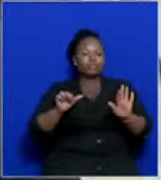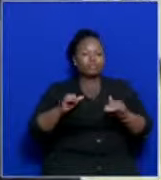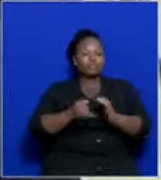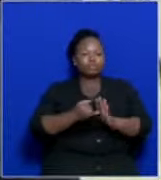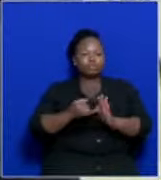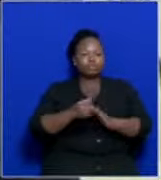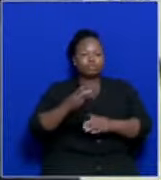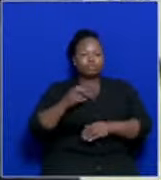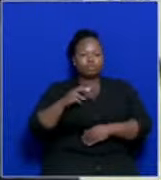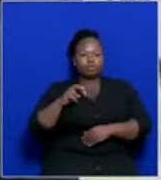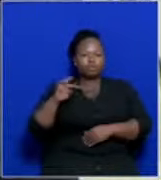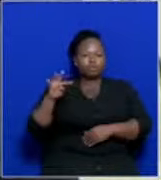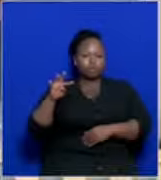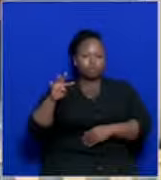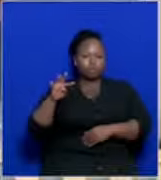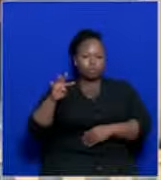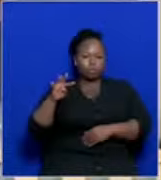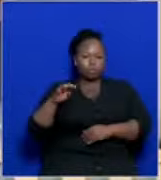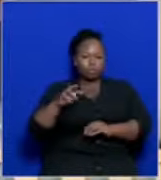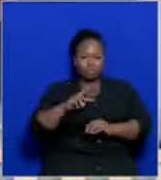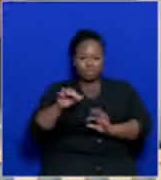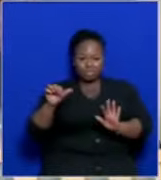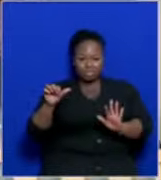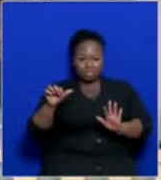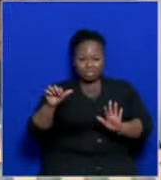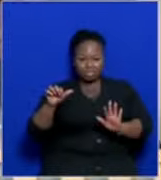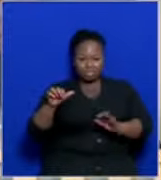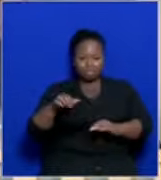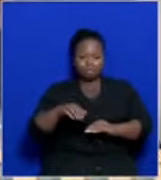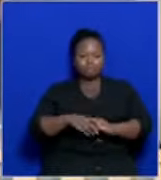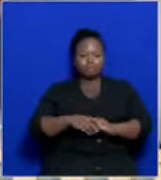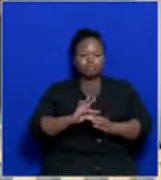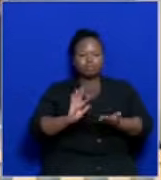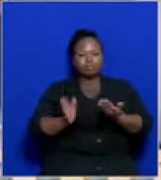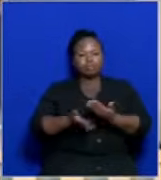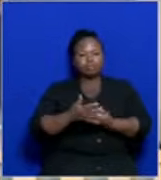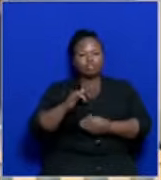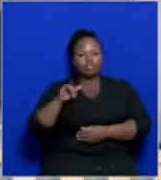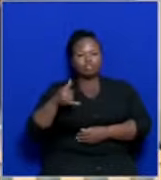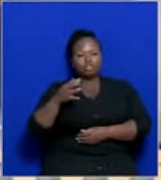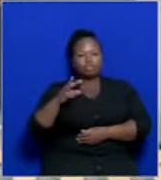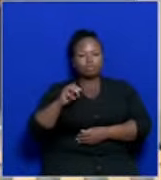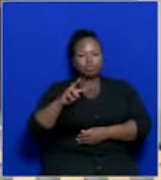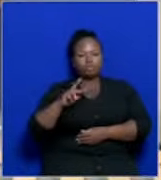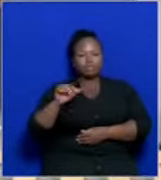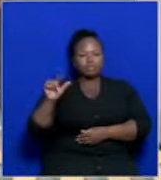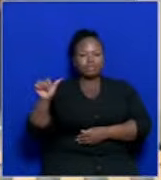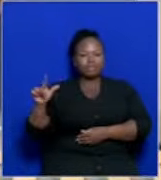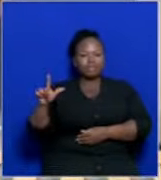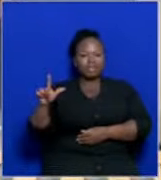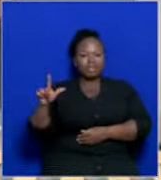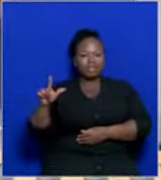24th. And that is annexure JM27 to Chief Mapiyeye's